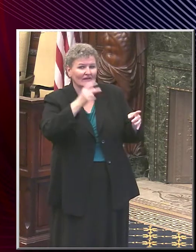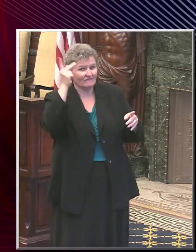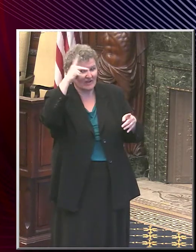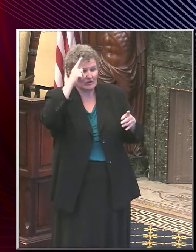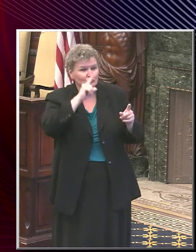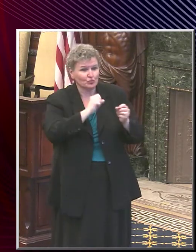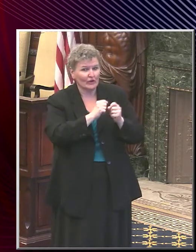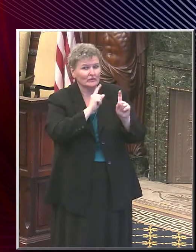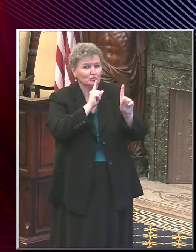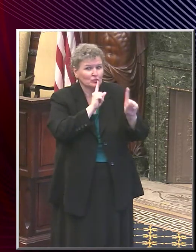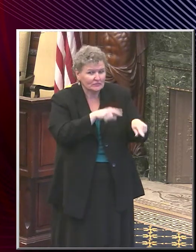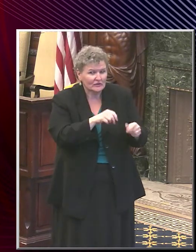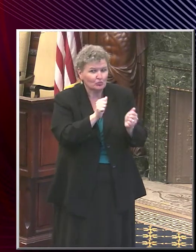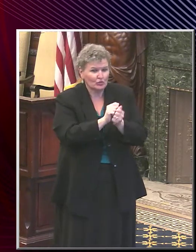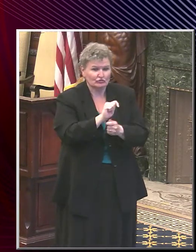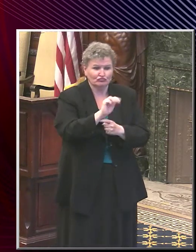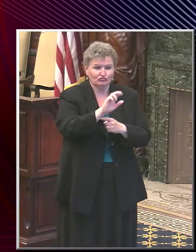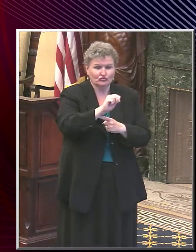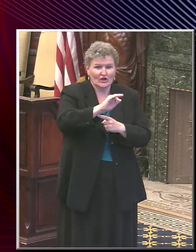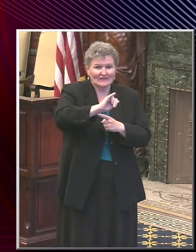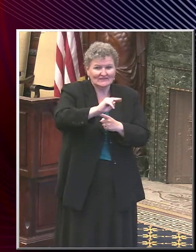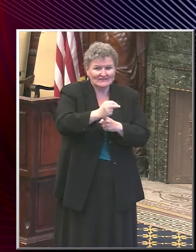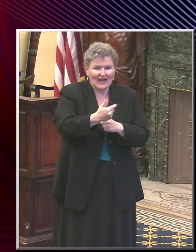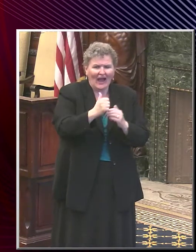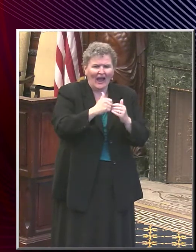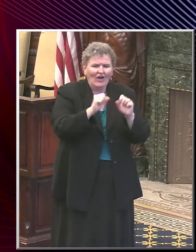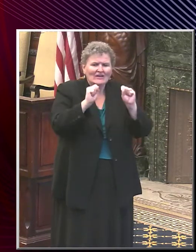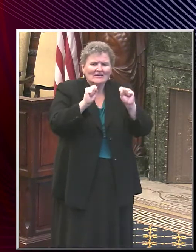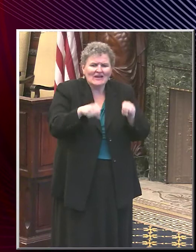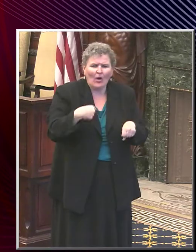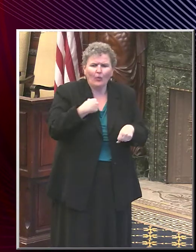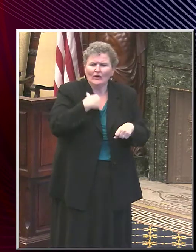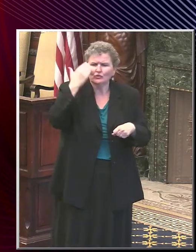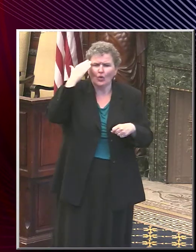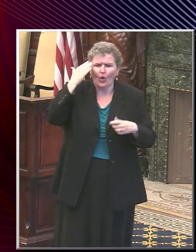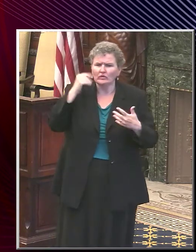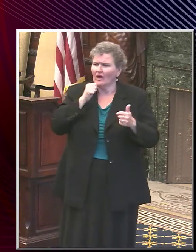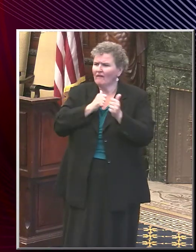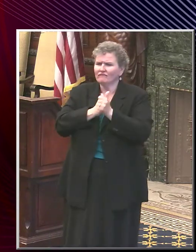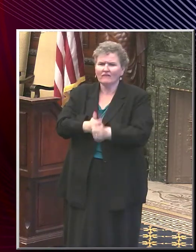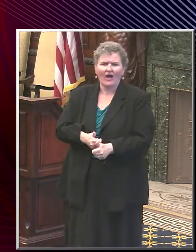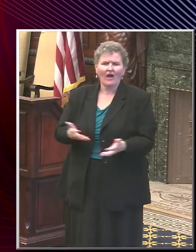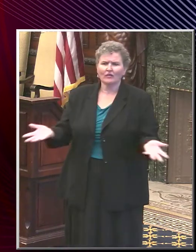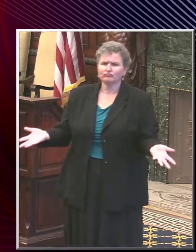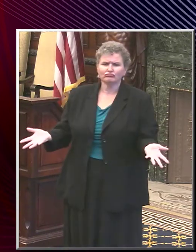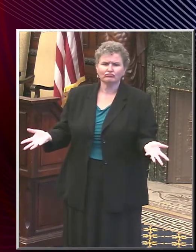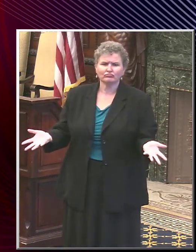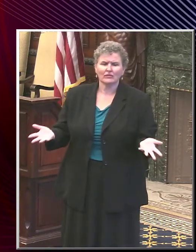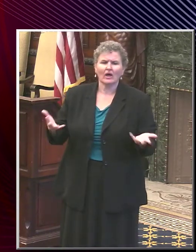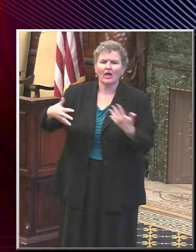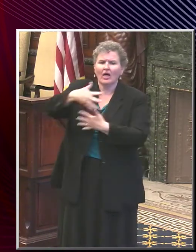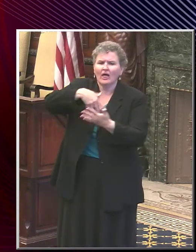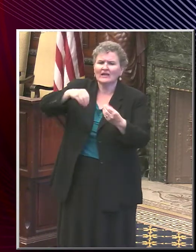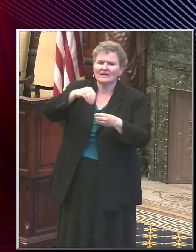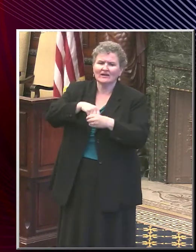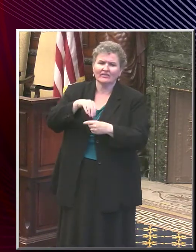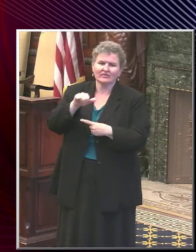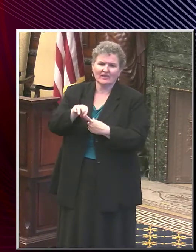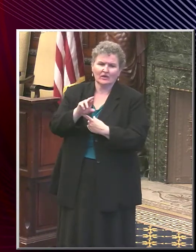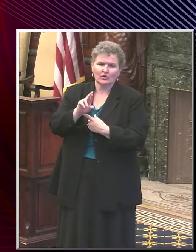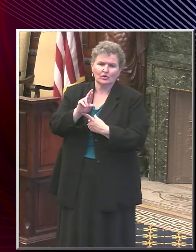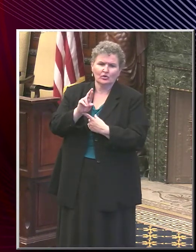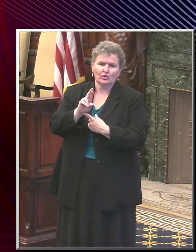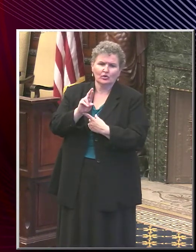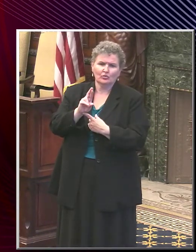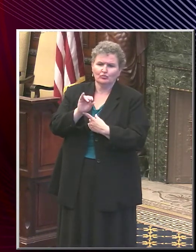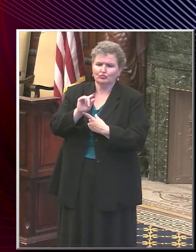we know if that they weren't on South Street or in Rittenhouse Square, or that they've connected with residents that we